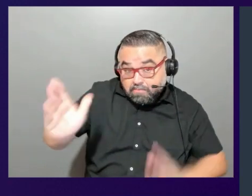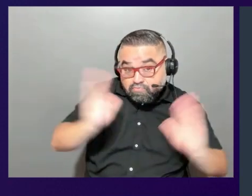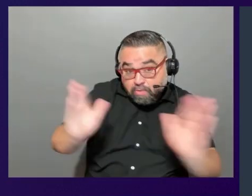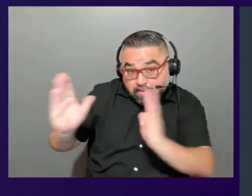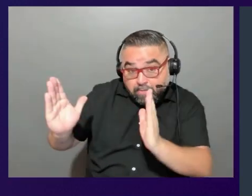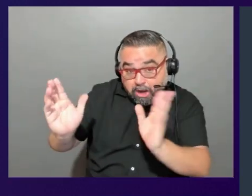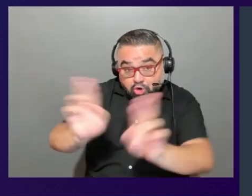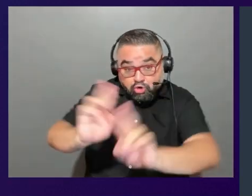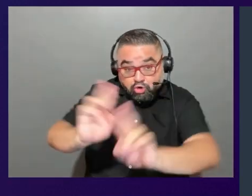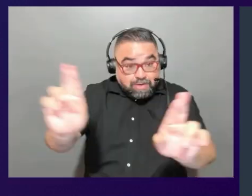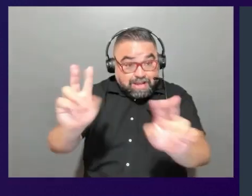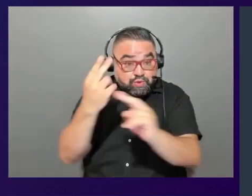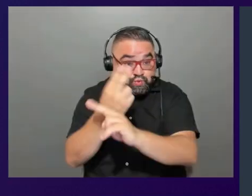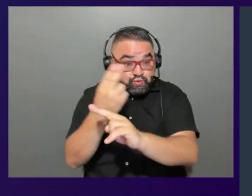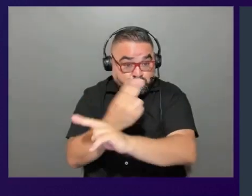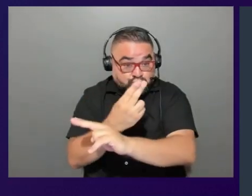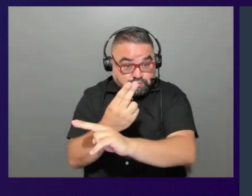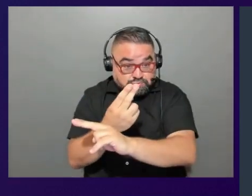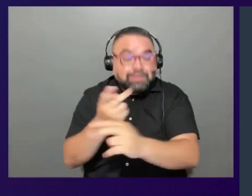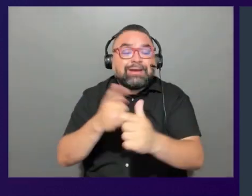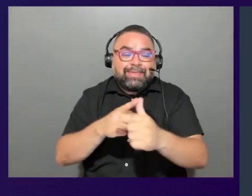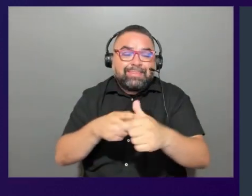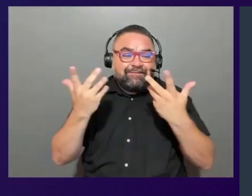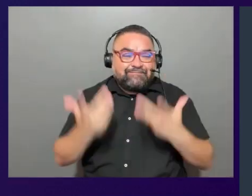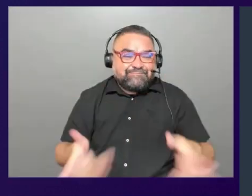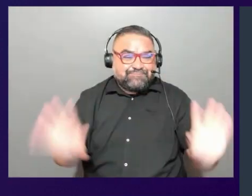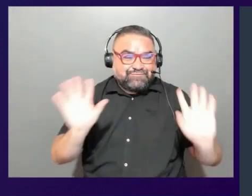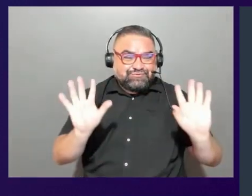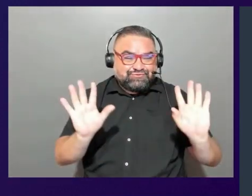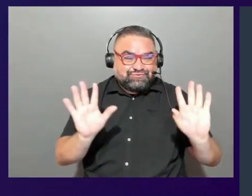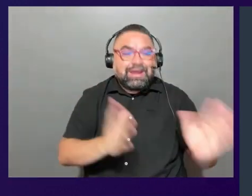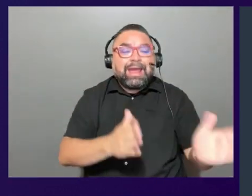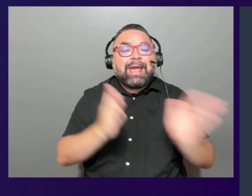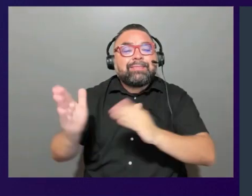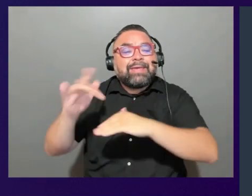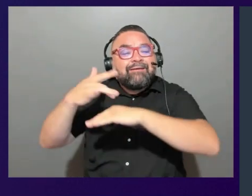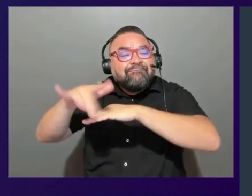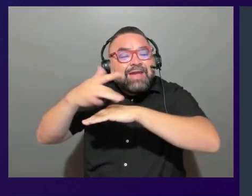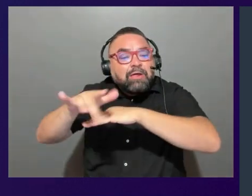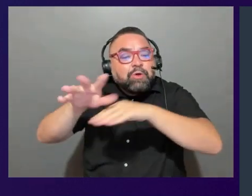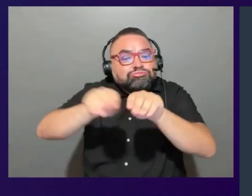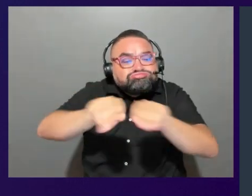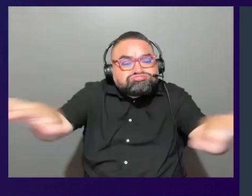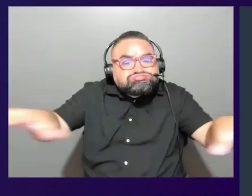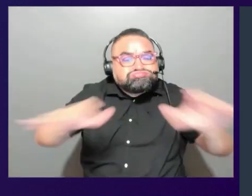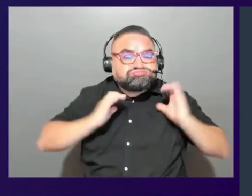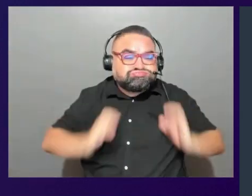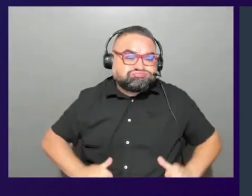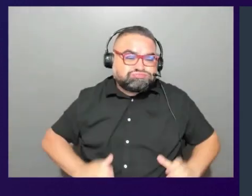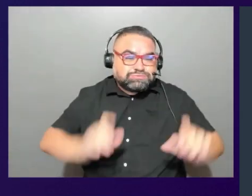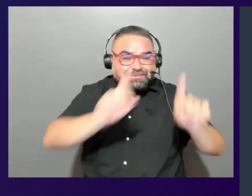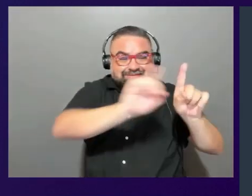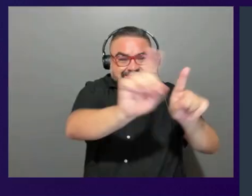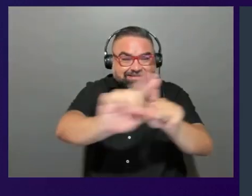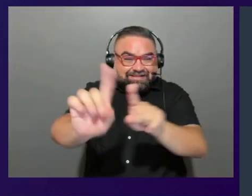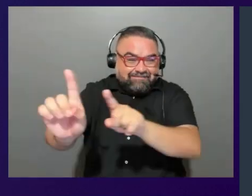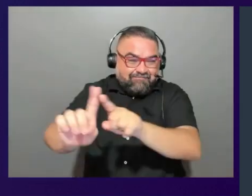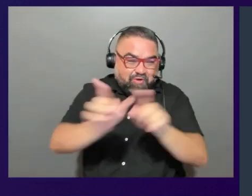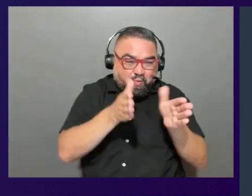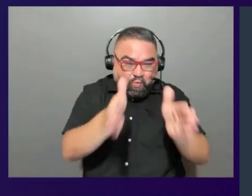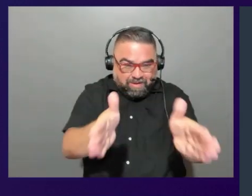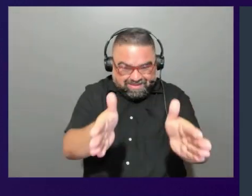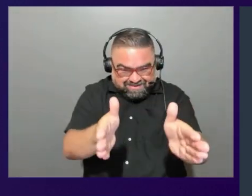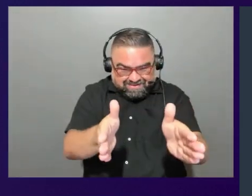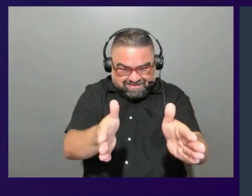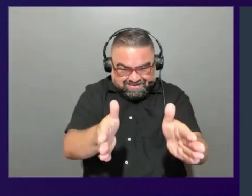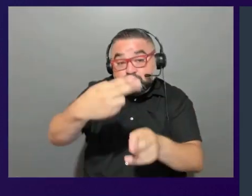consume the data, and then finally make it available to a bunch of different consumers in many different forms. This is called building a data pipeline,